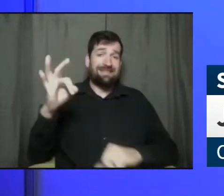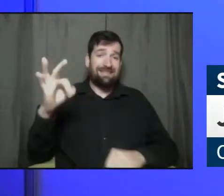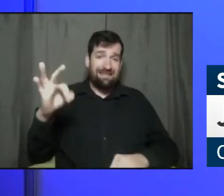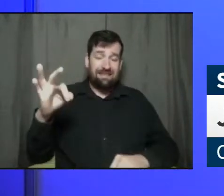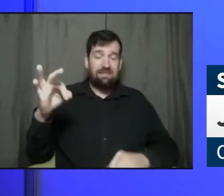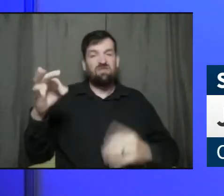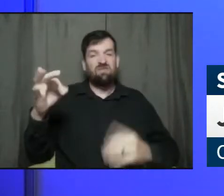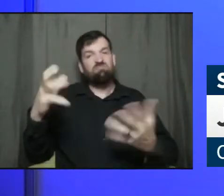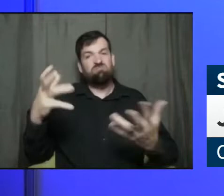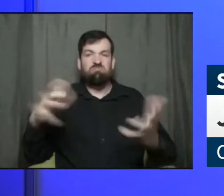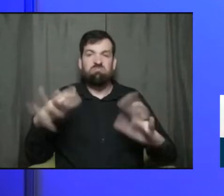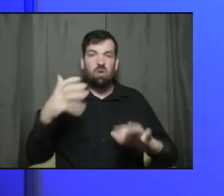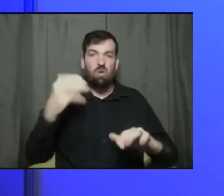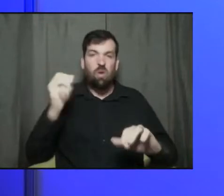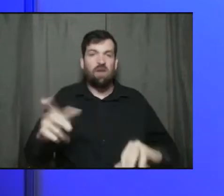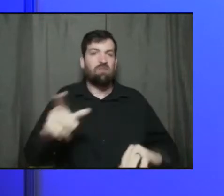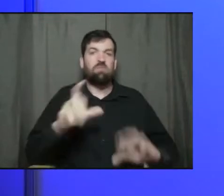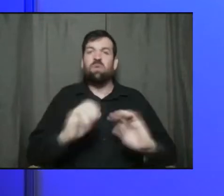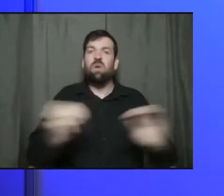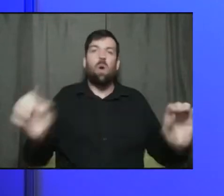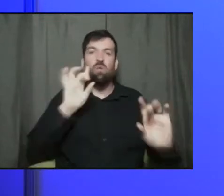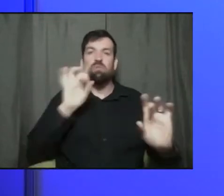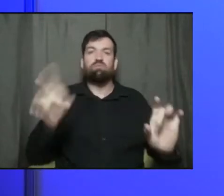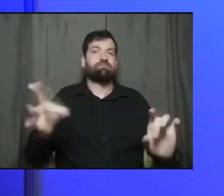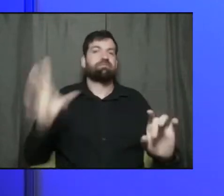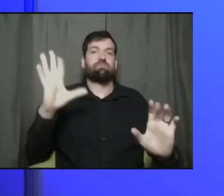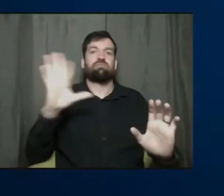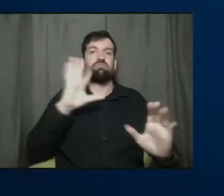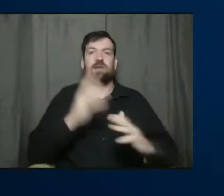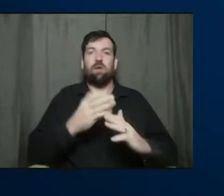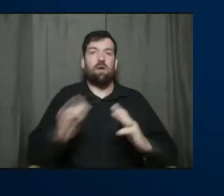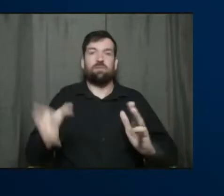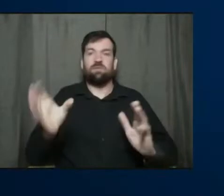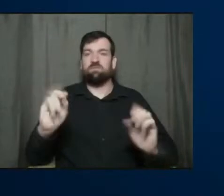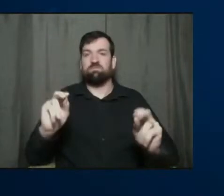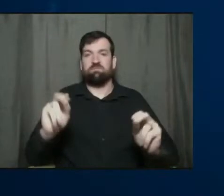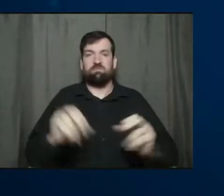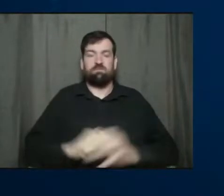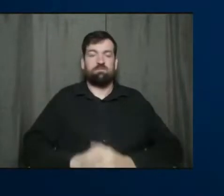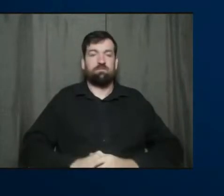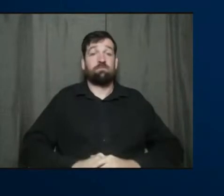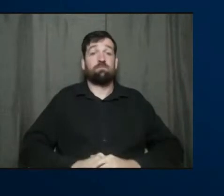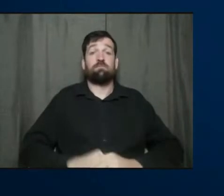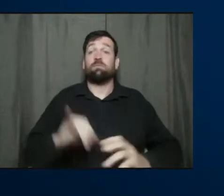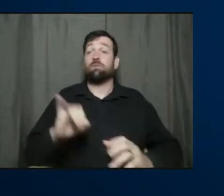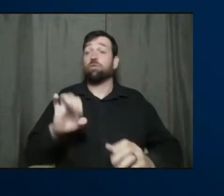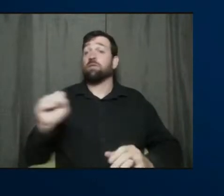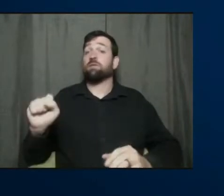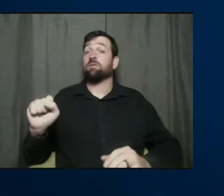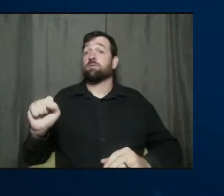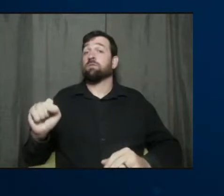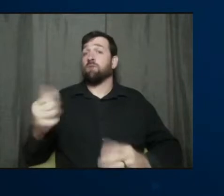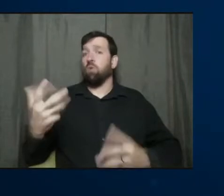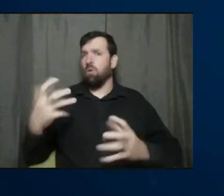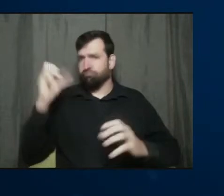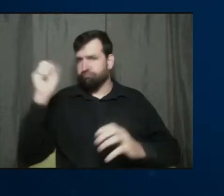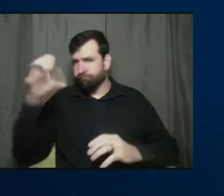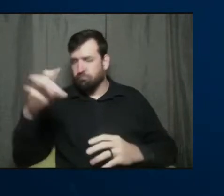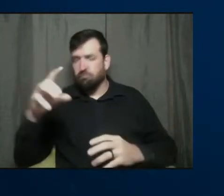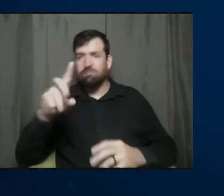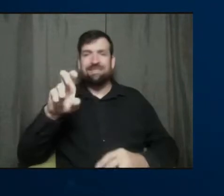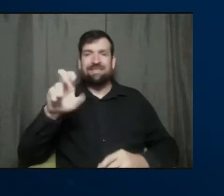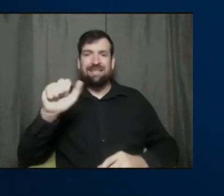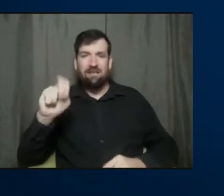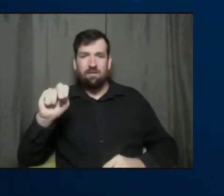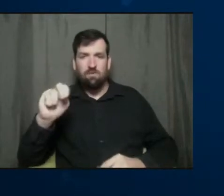really catastrophic outcomes, fortunately. All right. Jess. Questions. I want to get these in for folks. Dean wants to know, will this